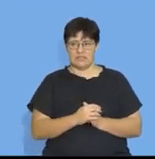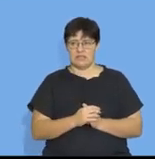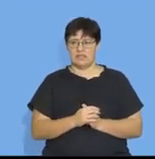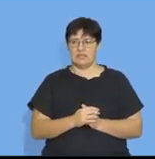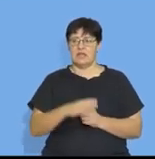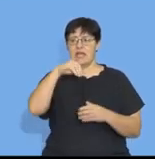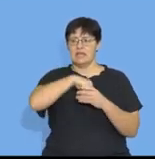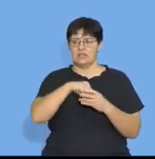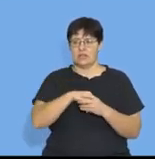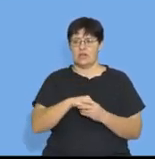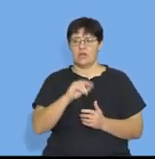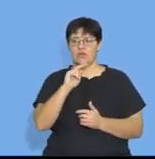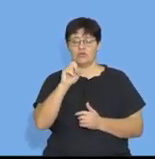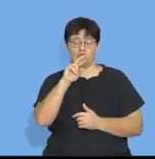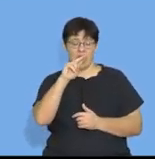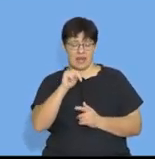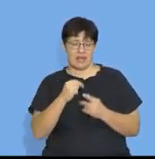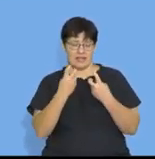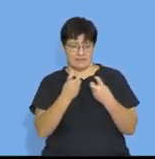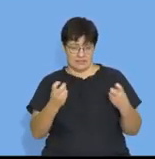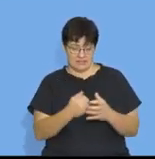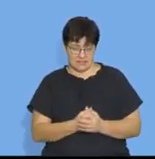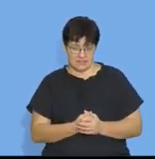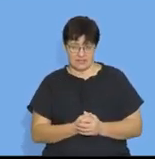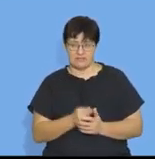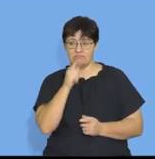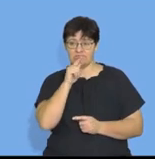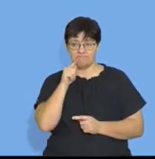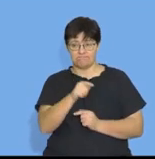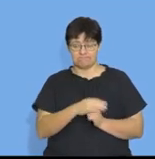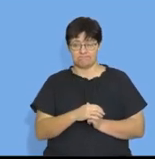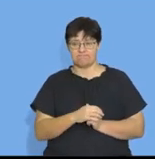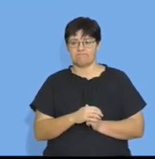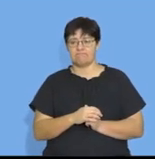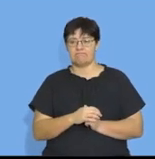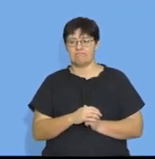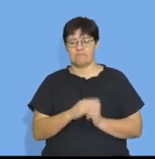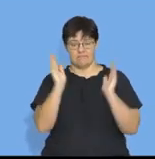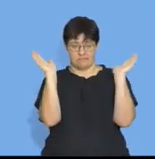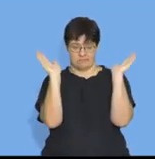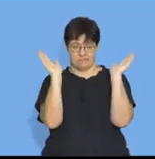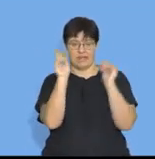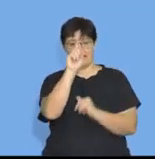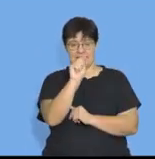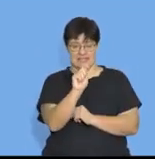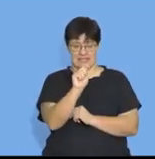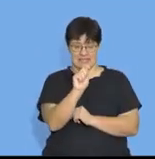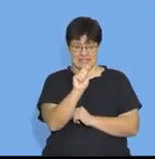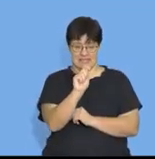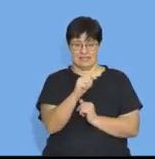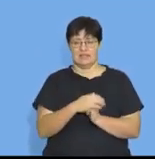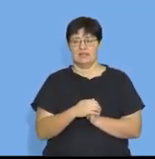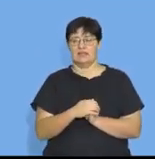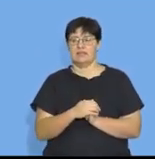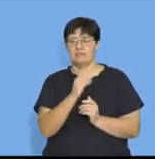an IUD or an intrauterine device. And so this is a device that is a